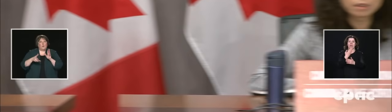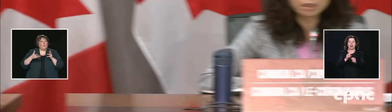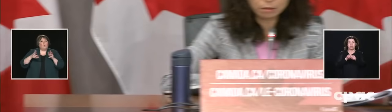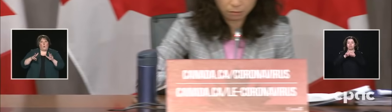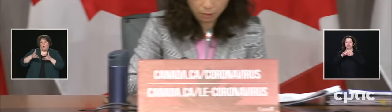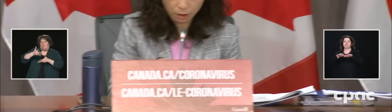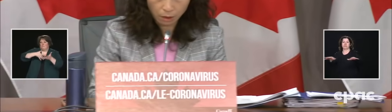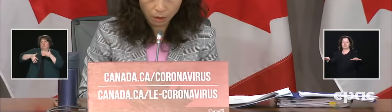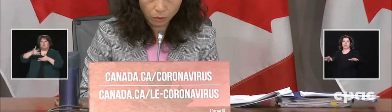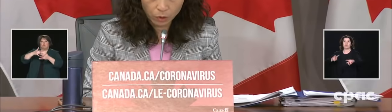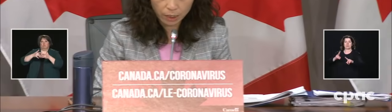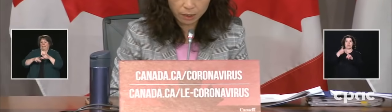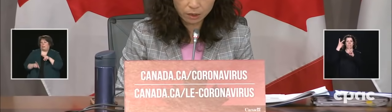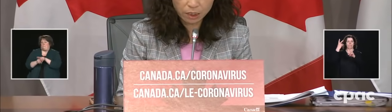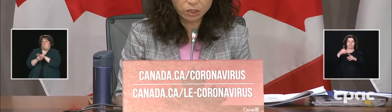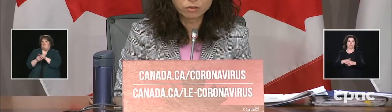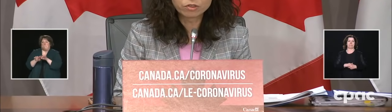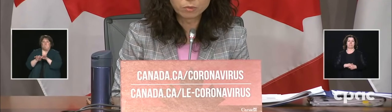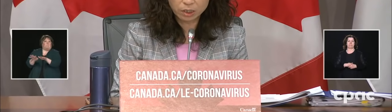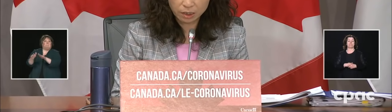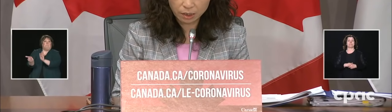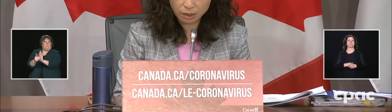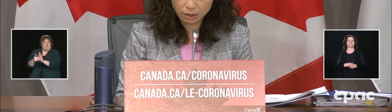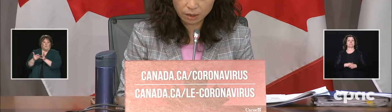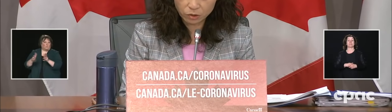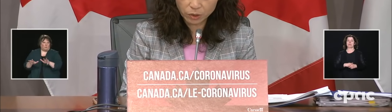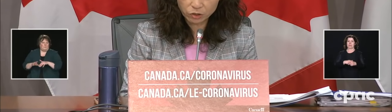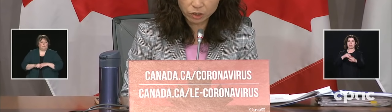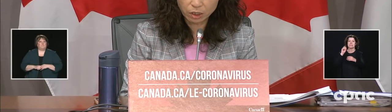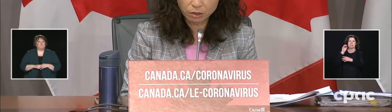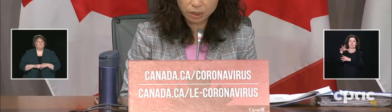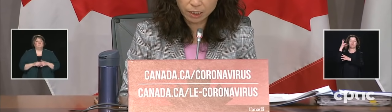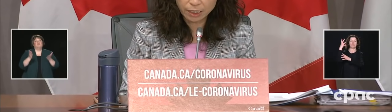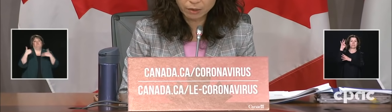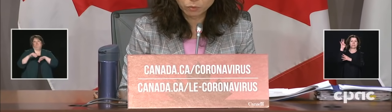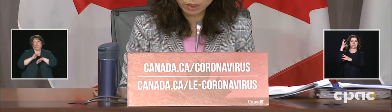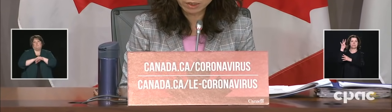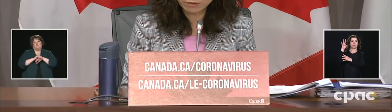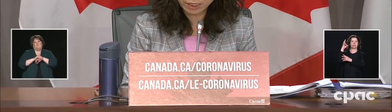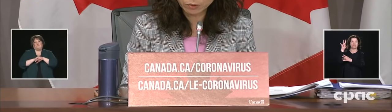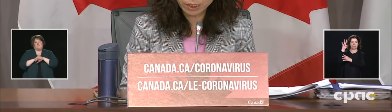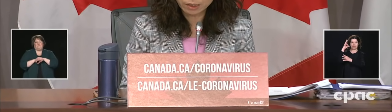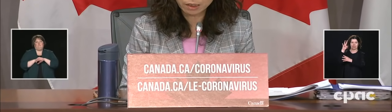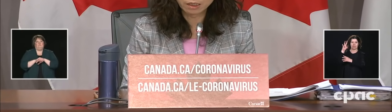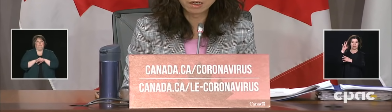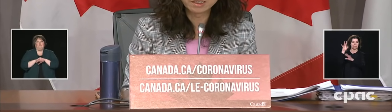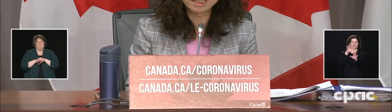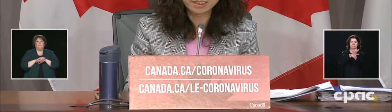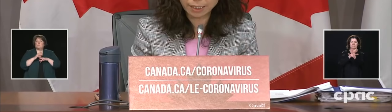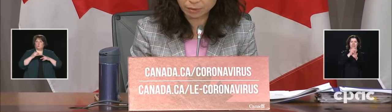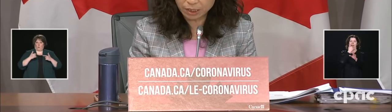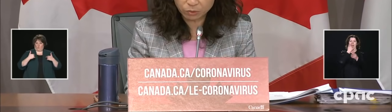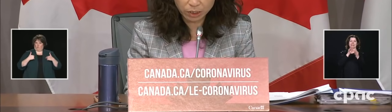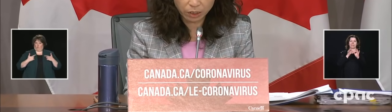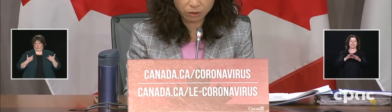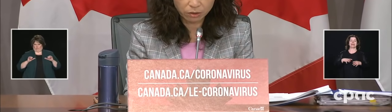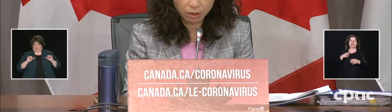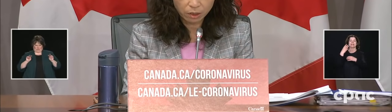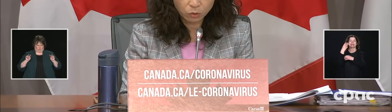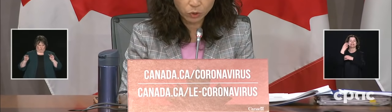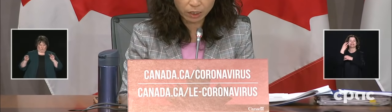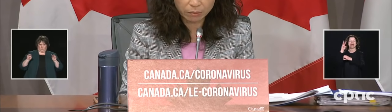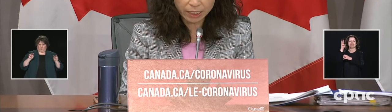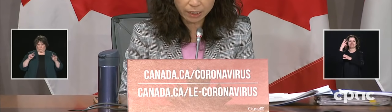Slide 16. We continue to monitor the situation closely and will evaluate, learn, and adapt as we